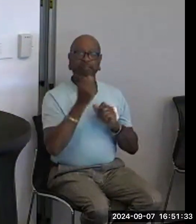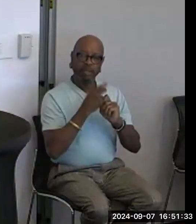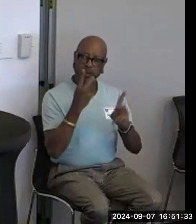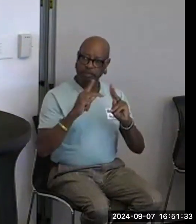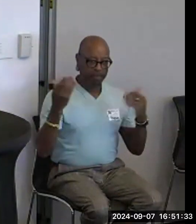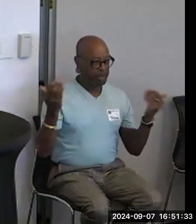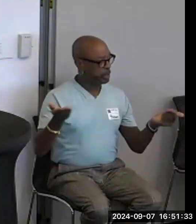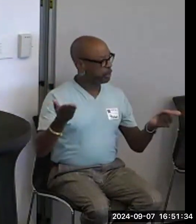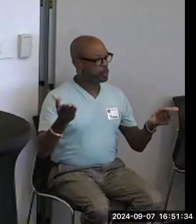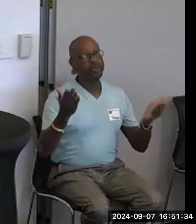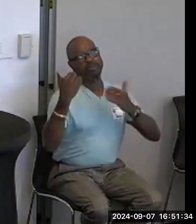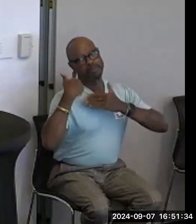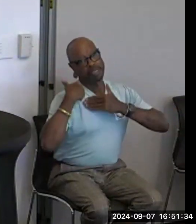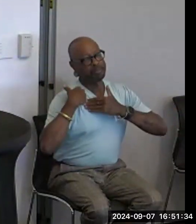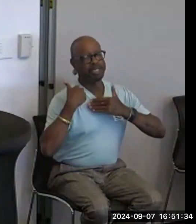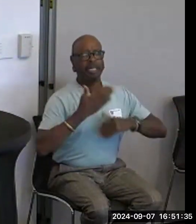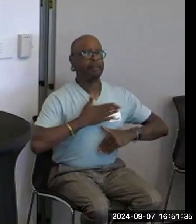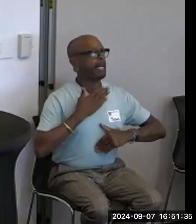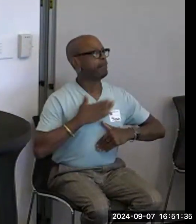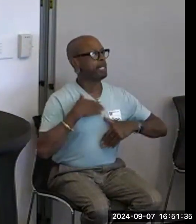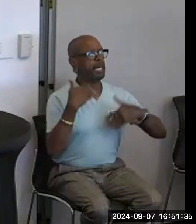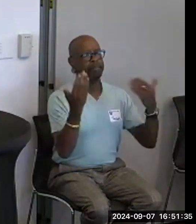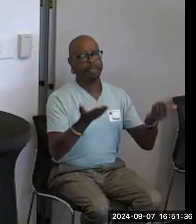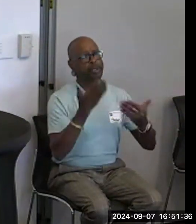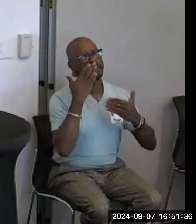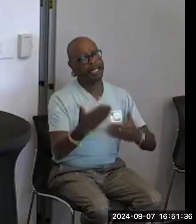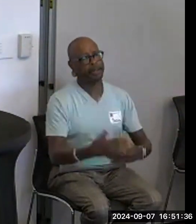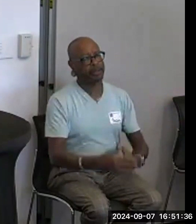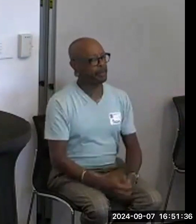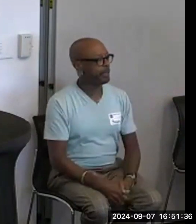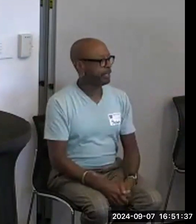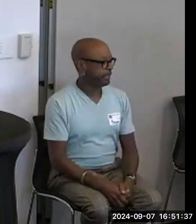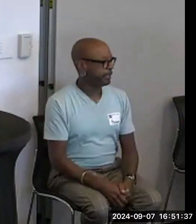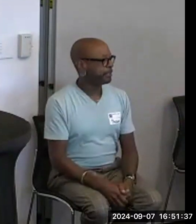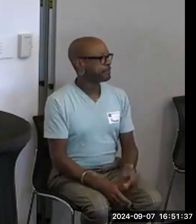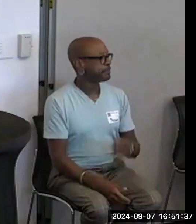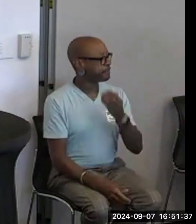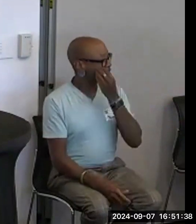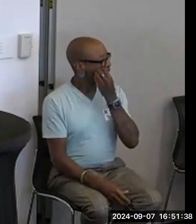responsible for that. And I'm so glad to be here. Thanks, all of you. Thank you, John.